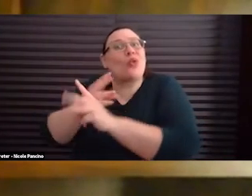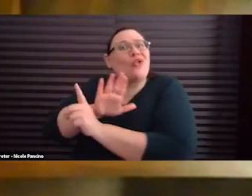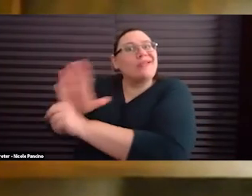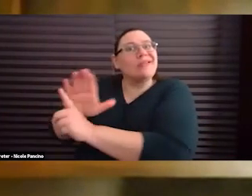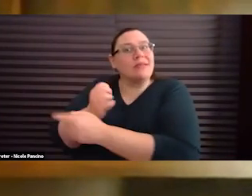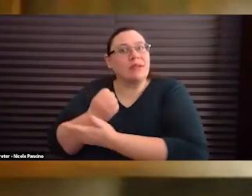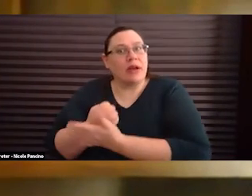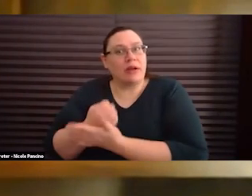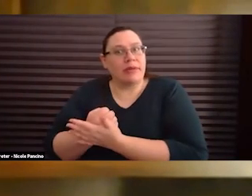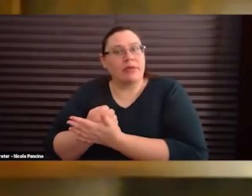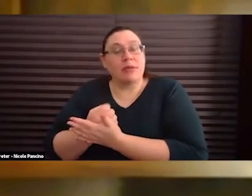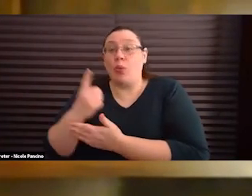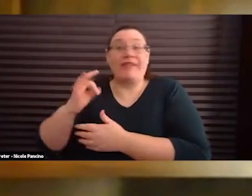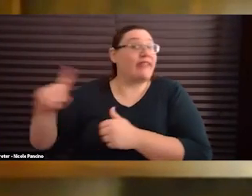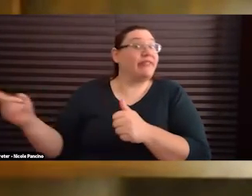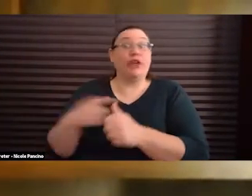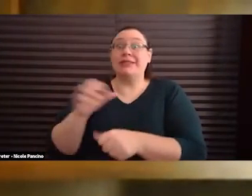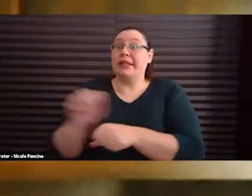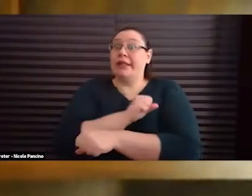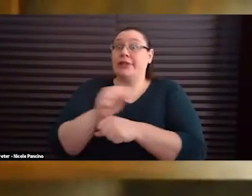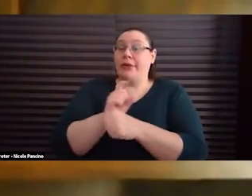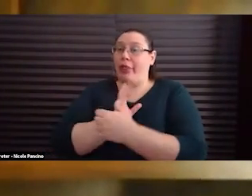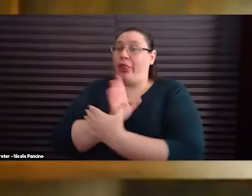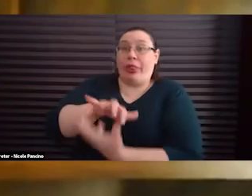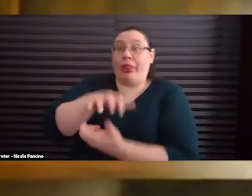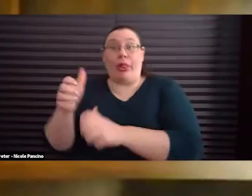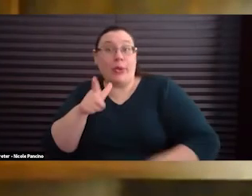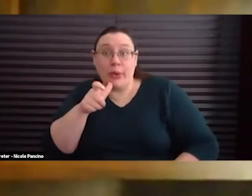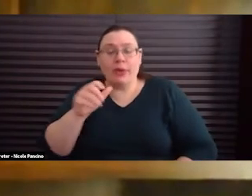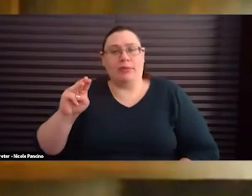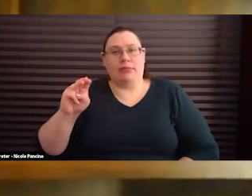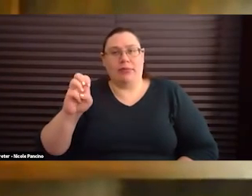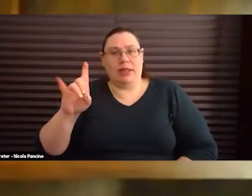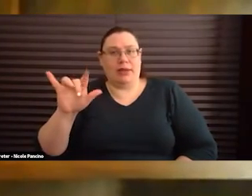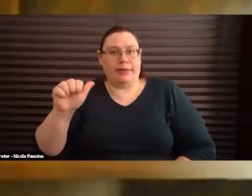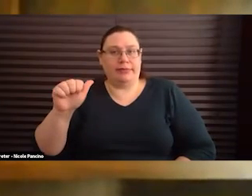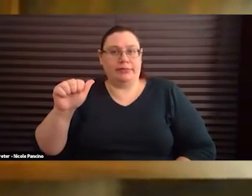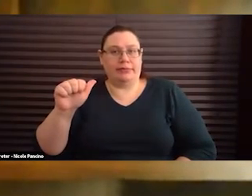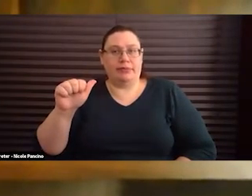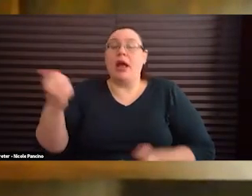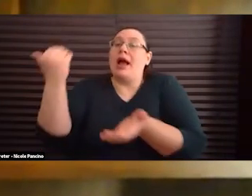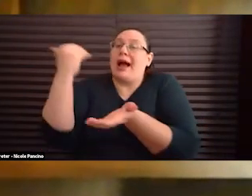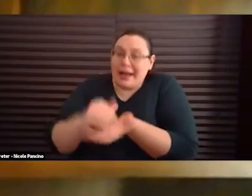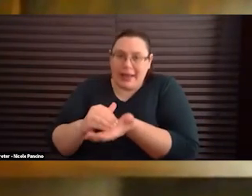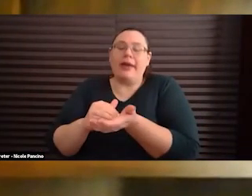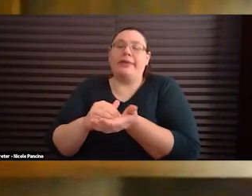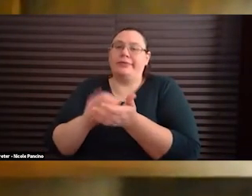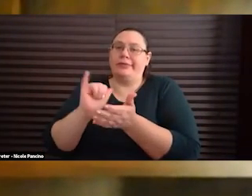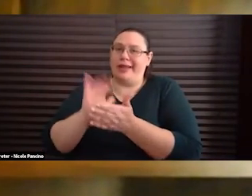And one of the first industries that they disrupted was the media industry. So again, that has been our